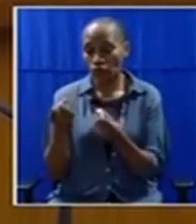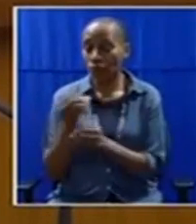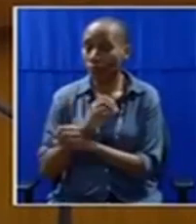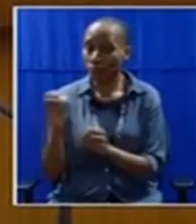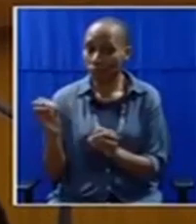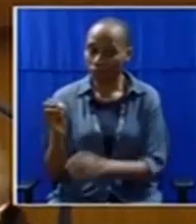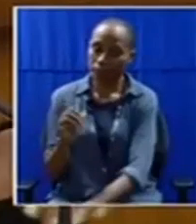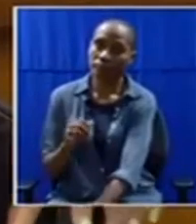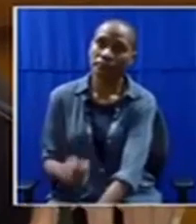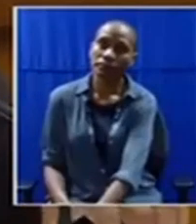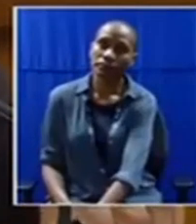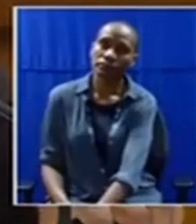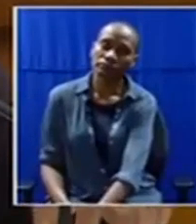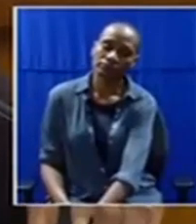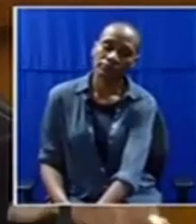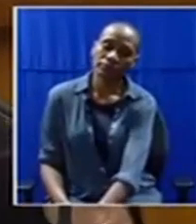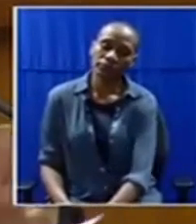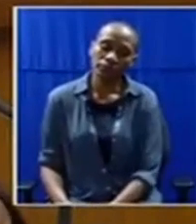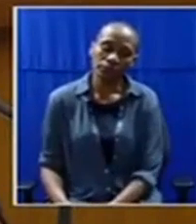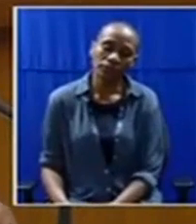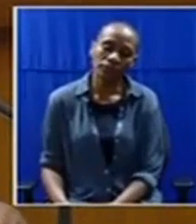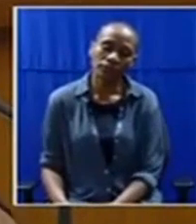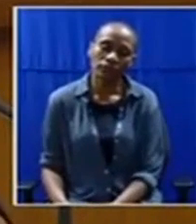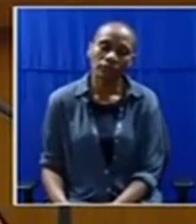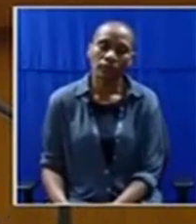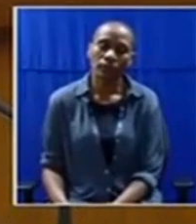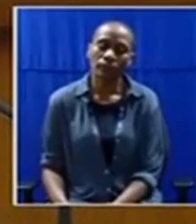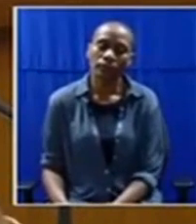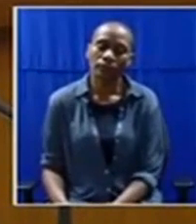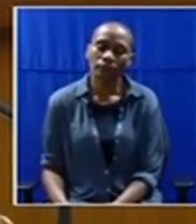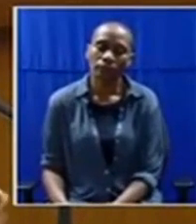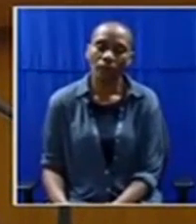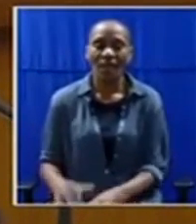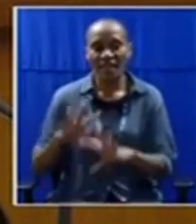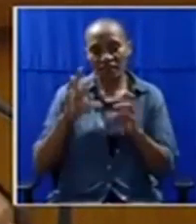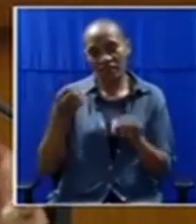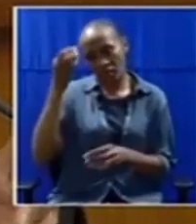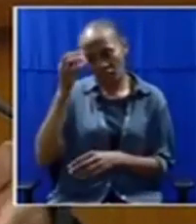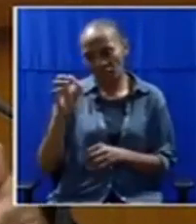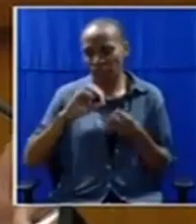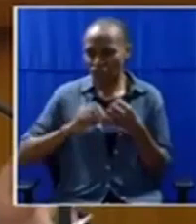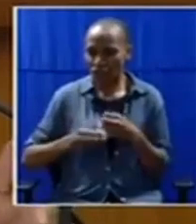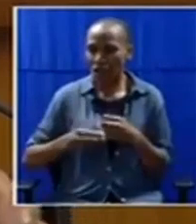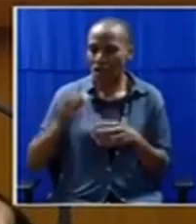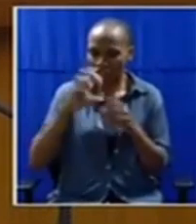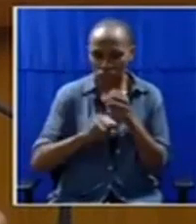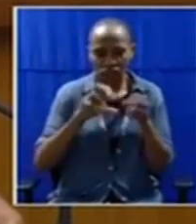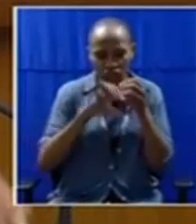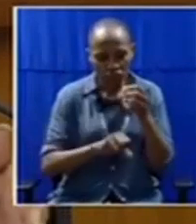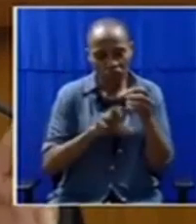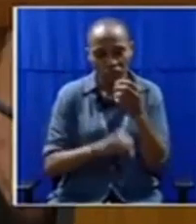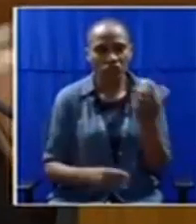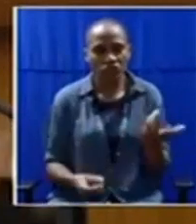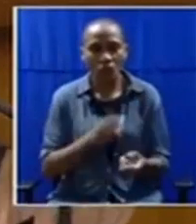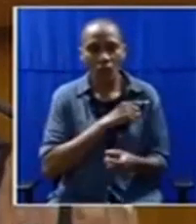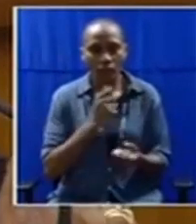letindo lesiye satizuza ngale demokrasi yethu ngekuthi lamanye amave angakhona kungenelela